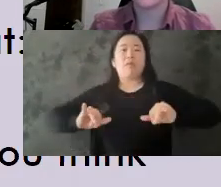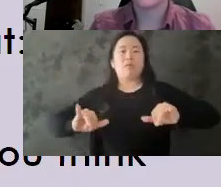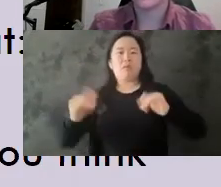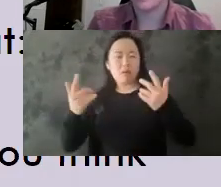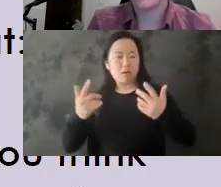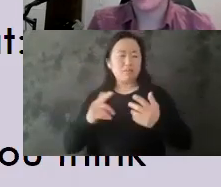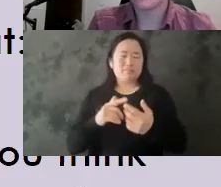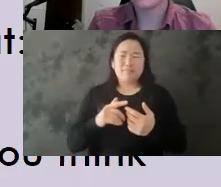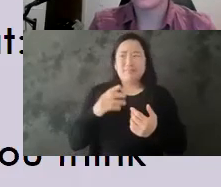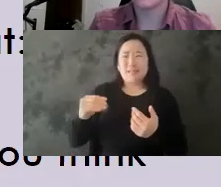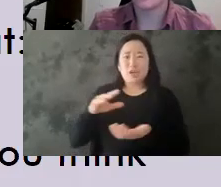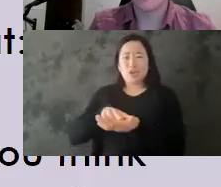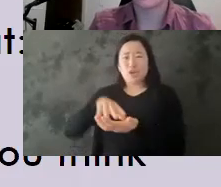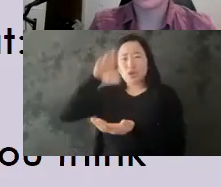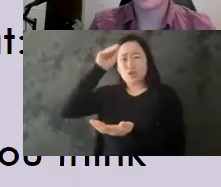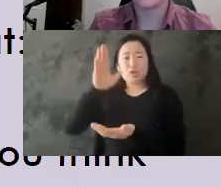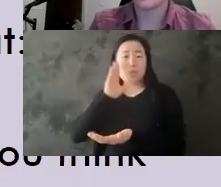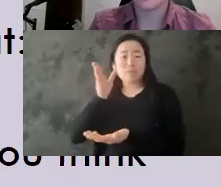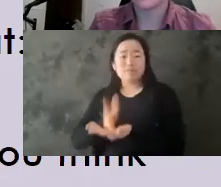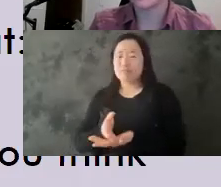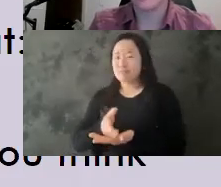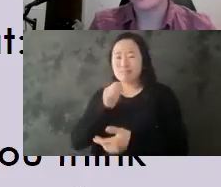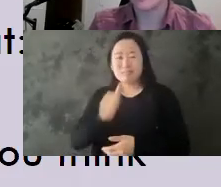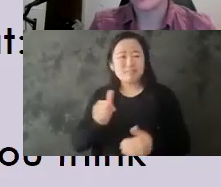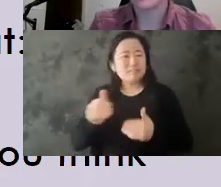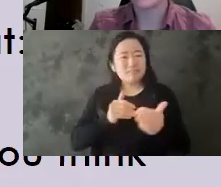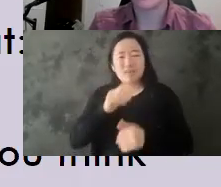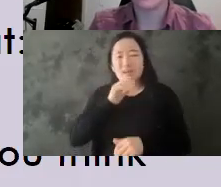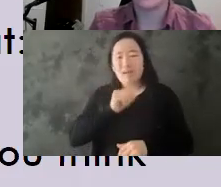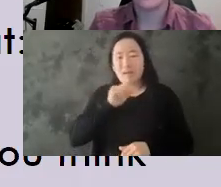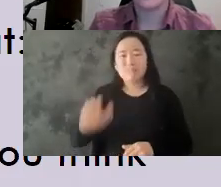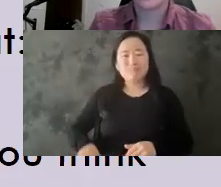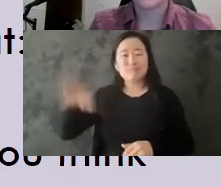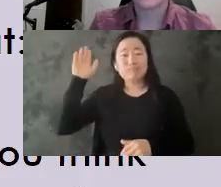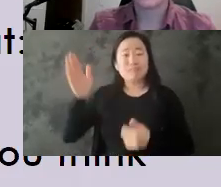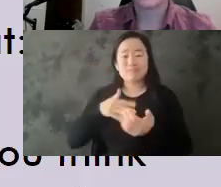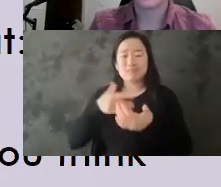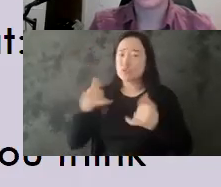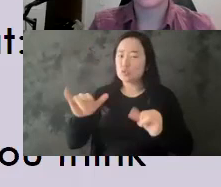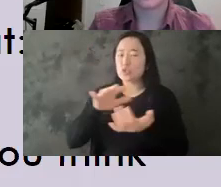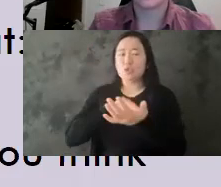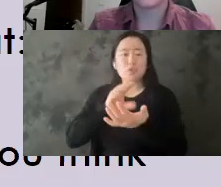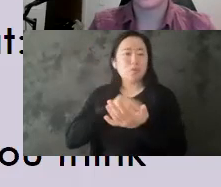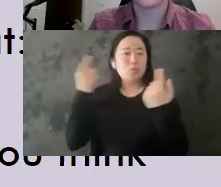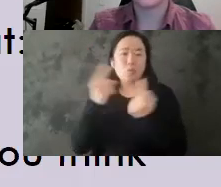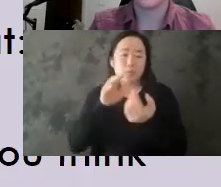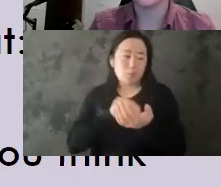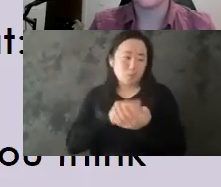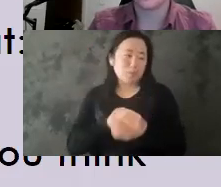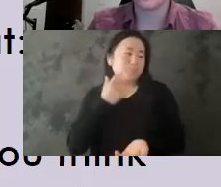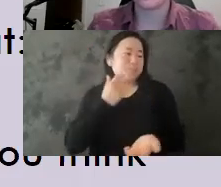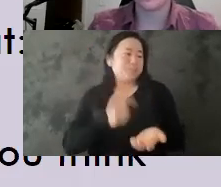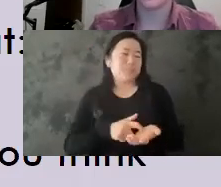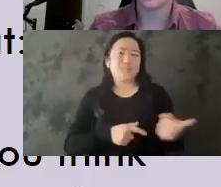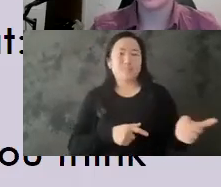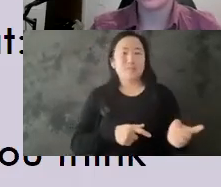learning is lifelong, and no matter what age you are, that's always something that's very present. So just recognizing that I'll never